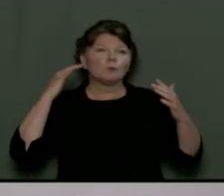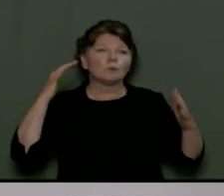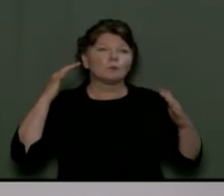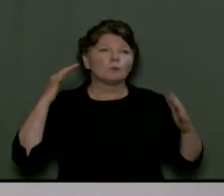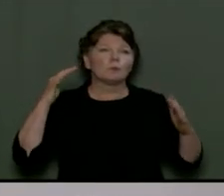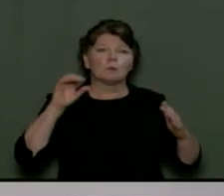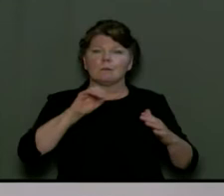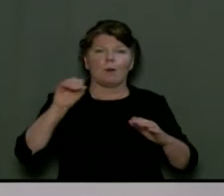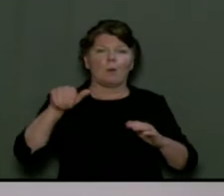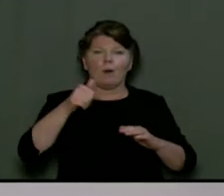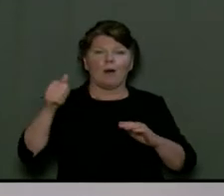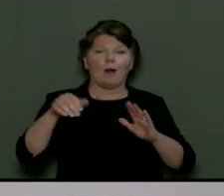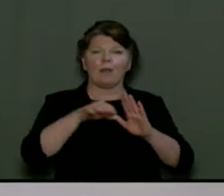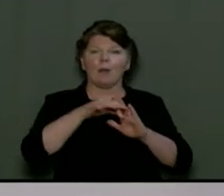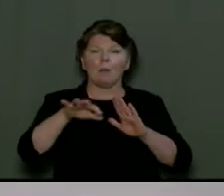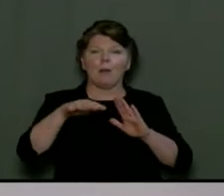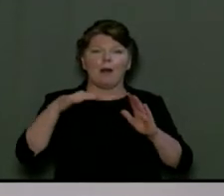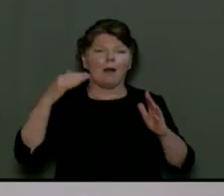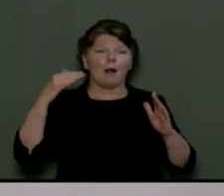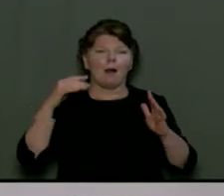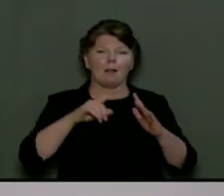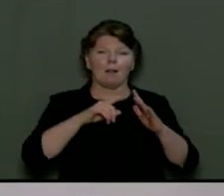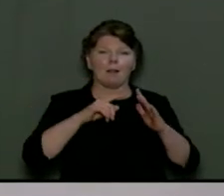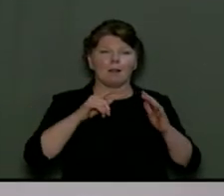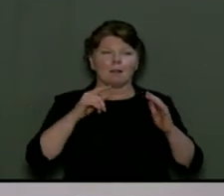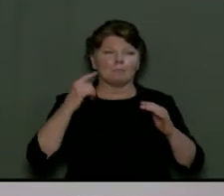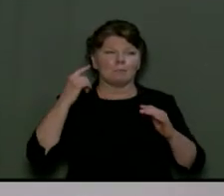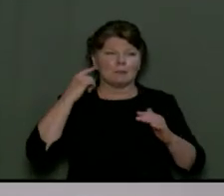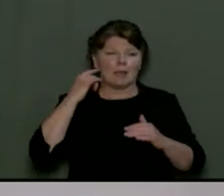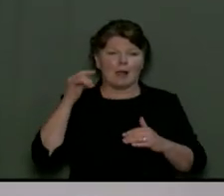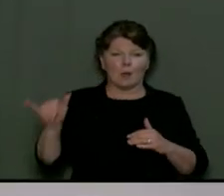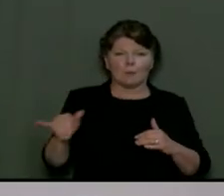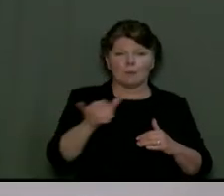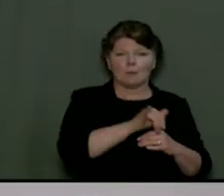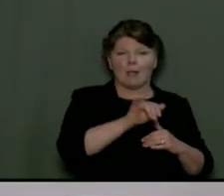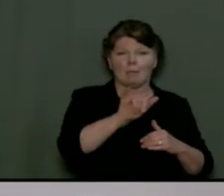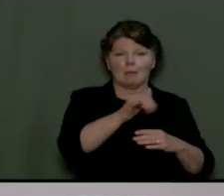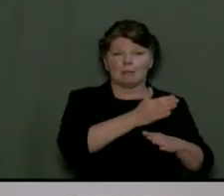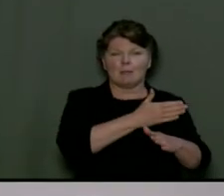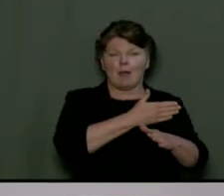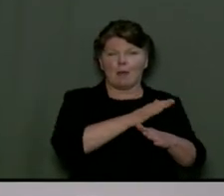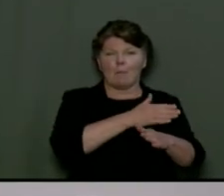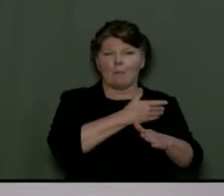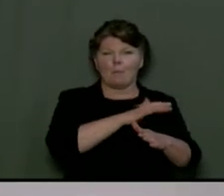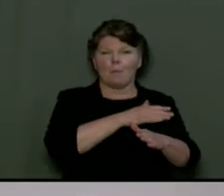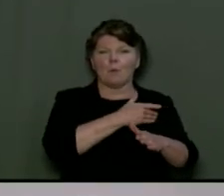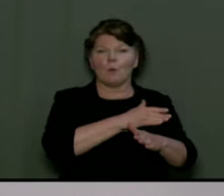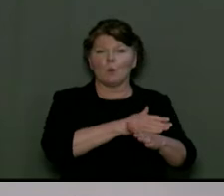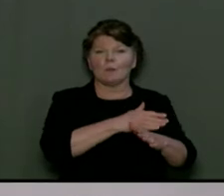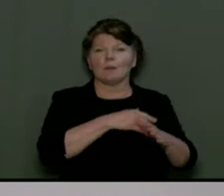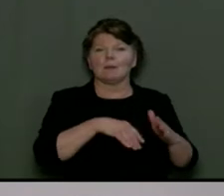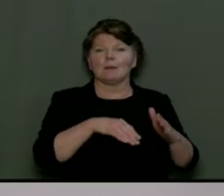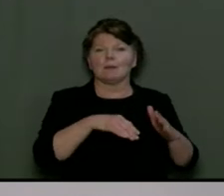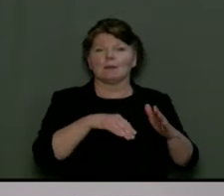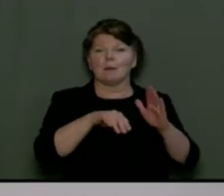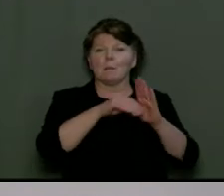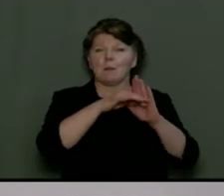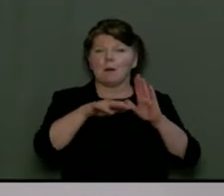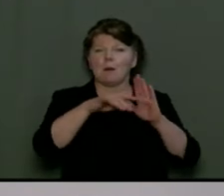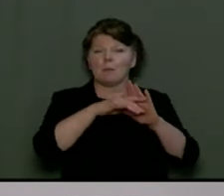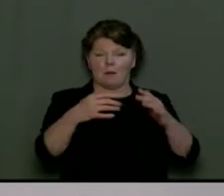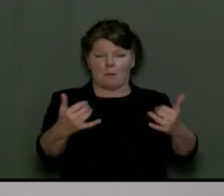other bell can even begin to make the music that this liberty bell is sounding out